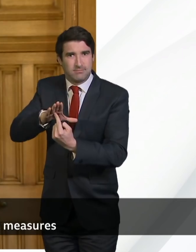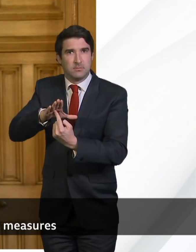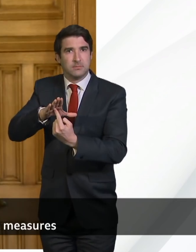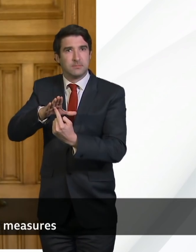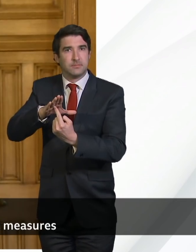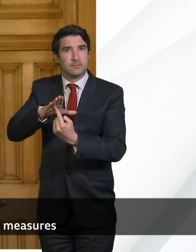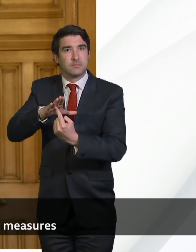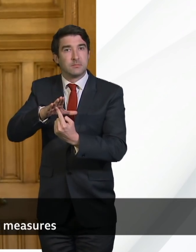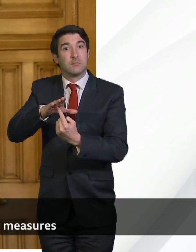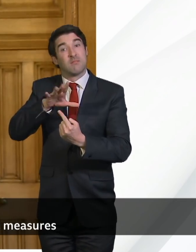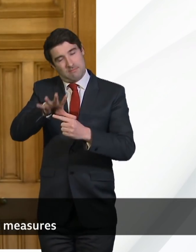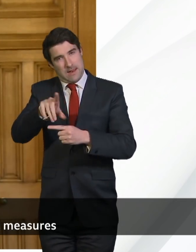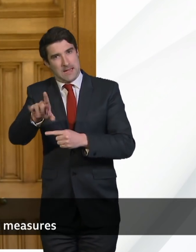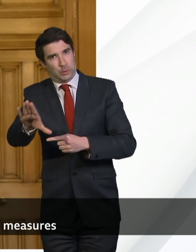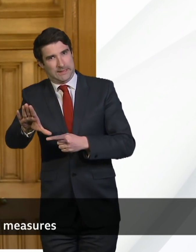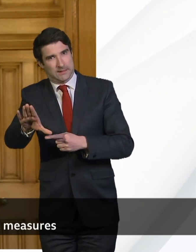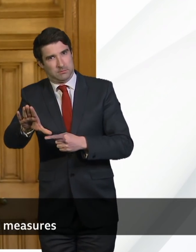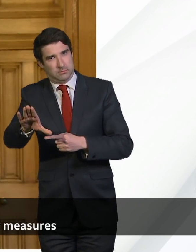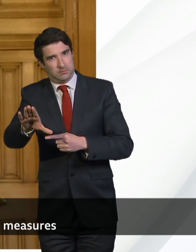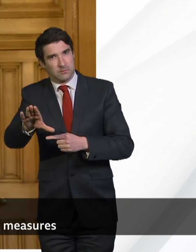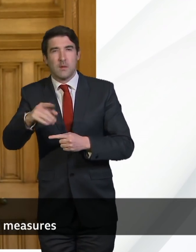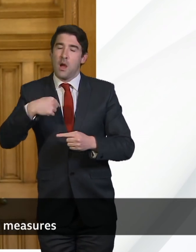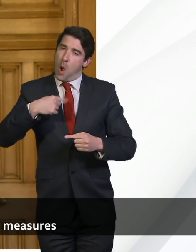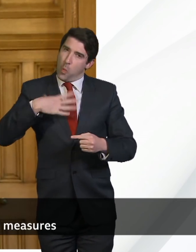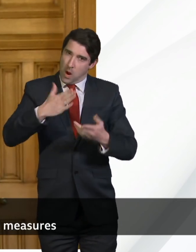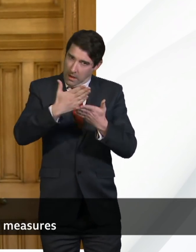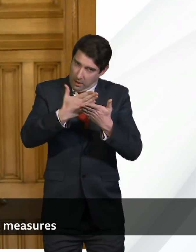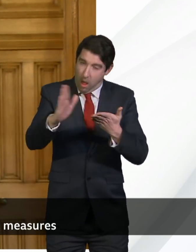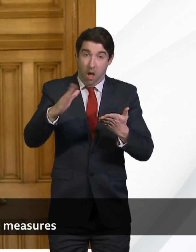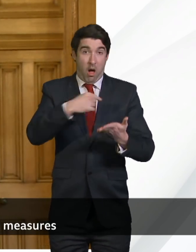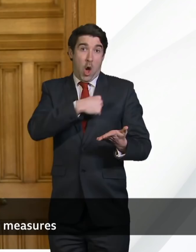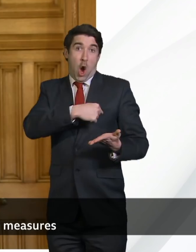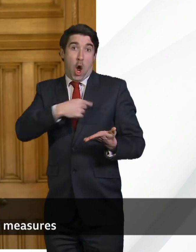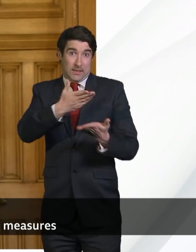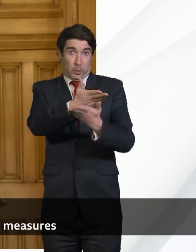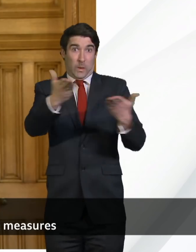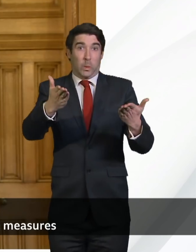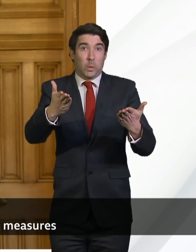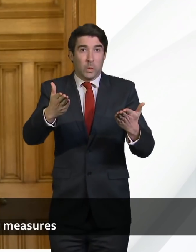in place until we've got the evidence that clearly shows we've moved beyond the peak.